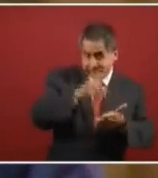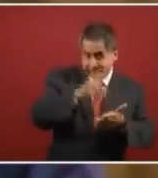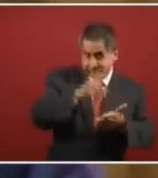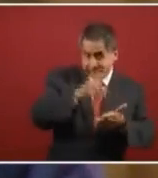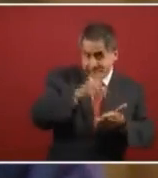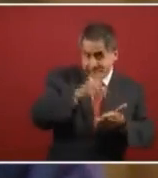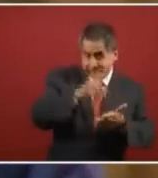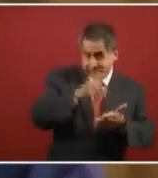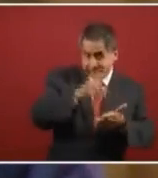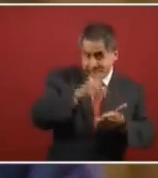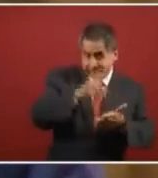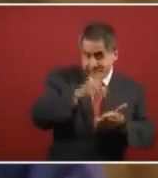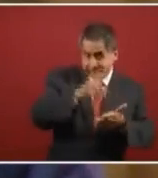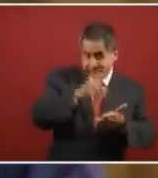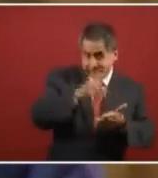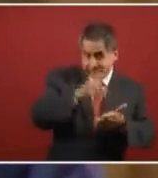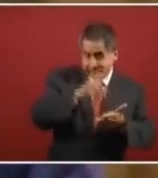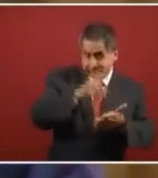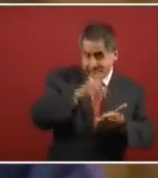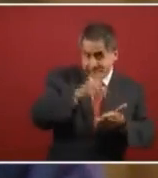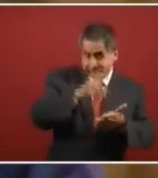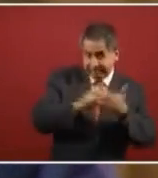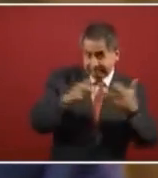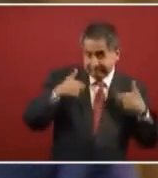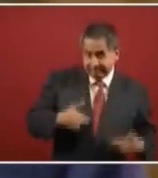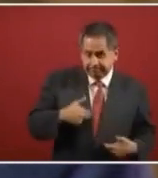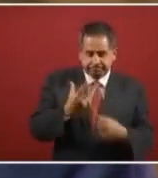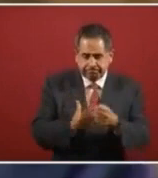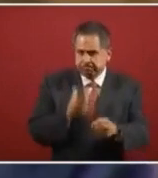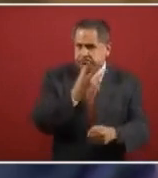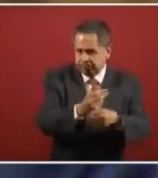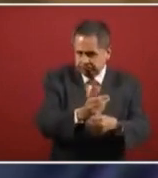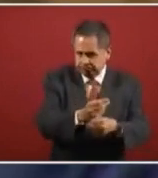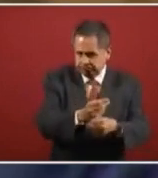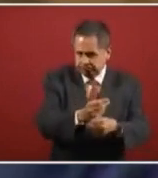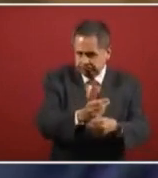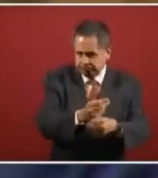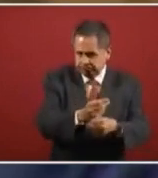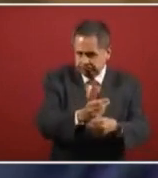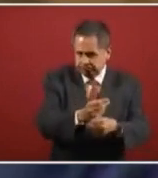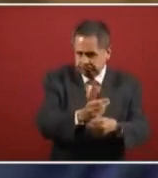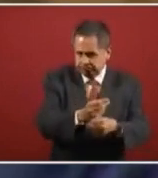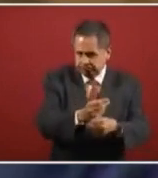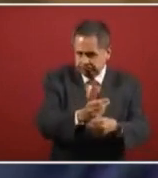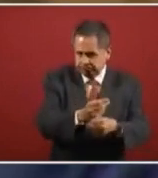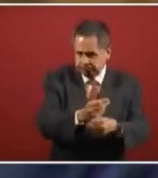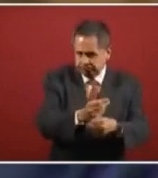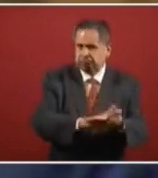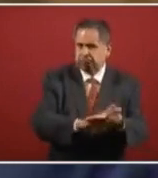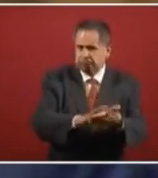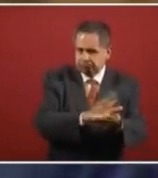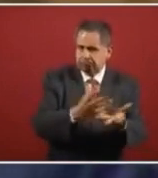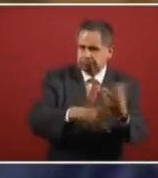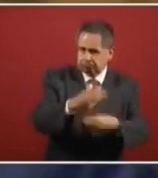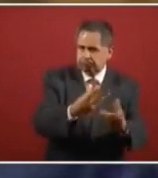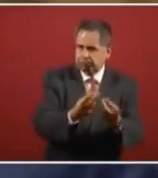the violations to the rights of the Mexicans